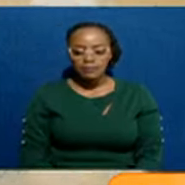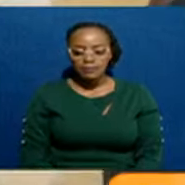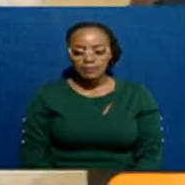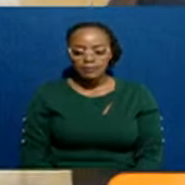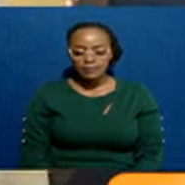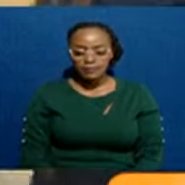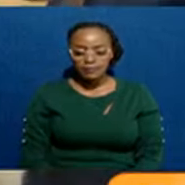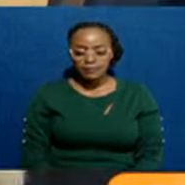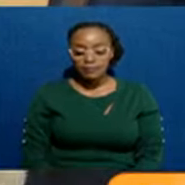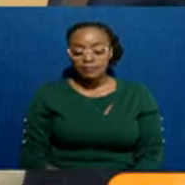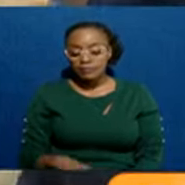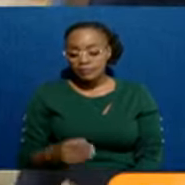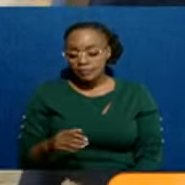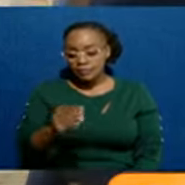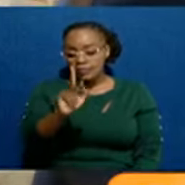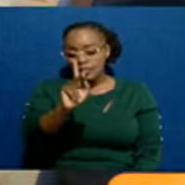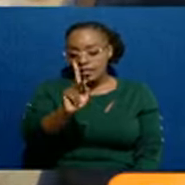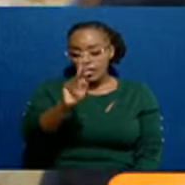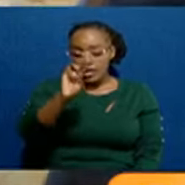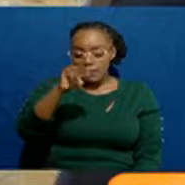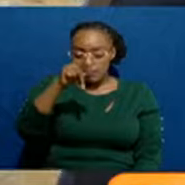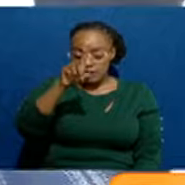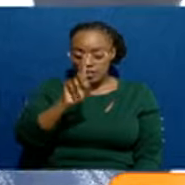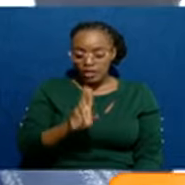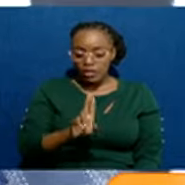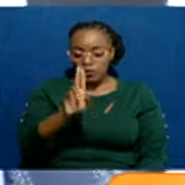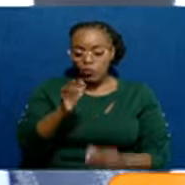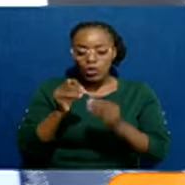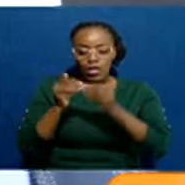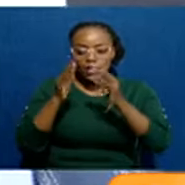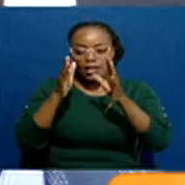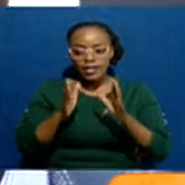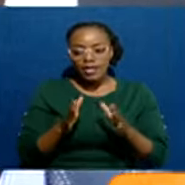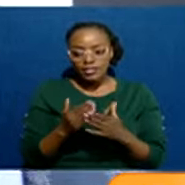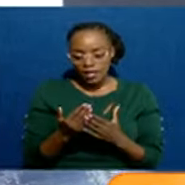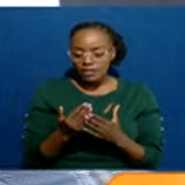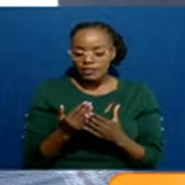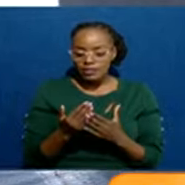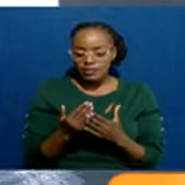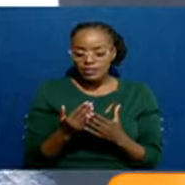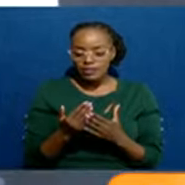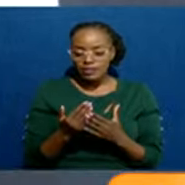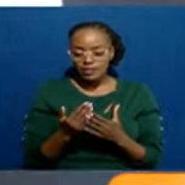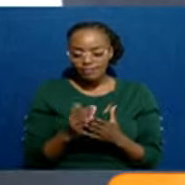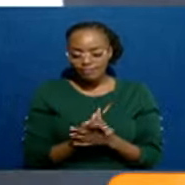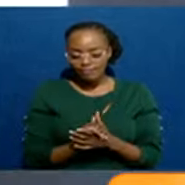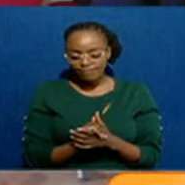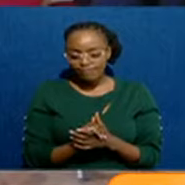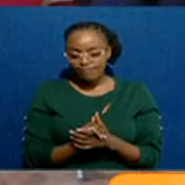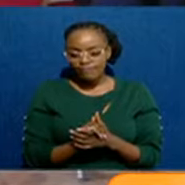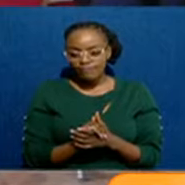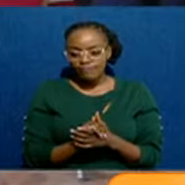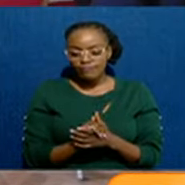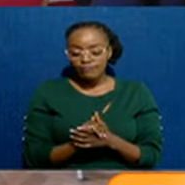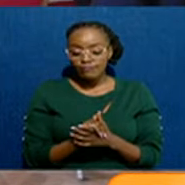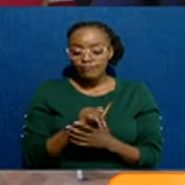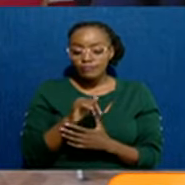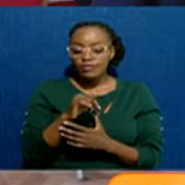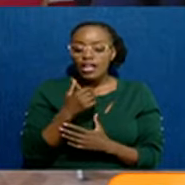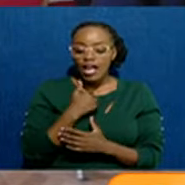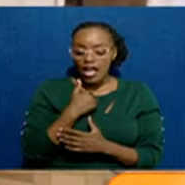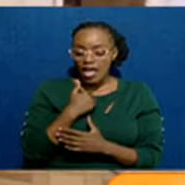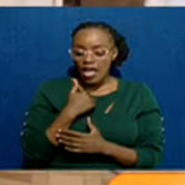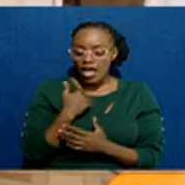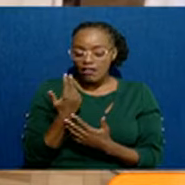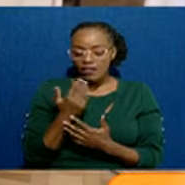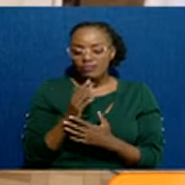The leadership of the Kenya Medical Practitioners, Pharmacists and Dentists Union, KMPDU, rallied